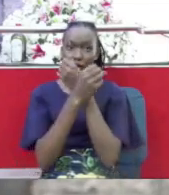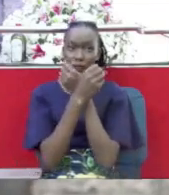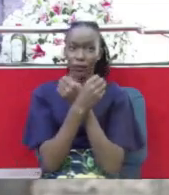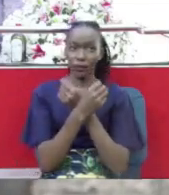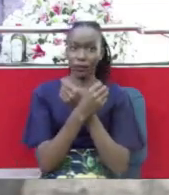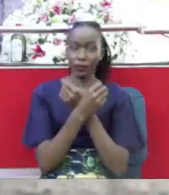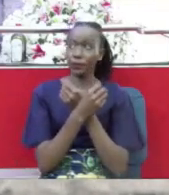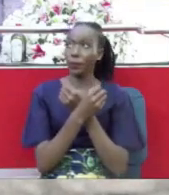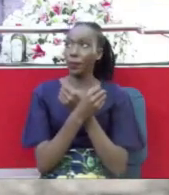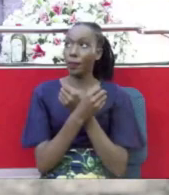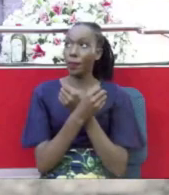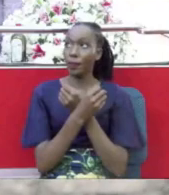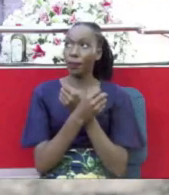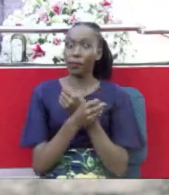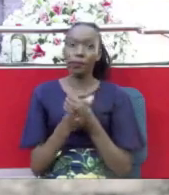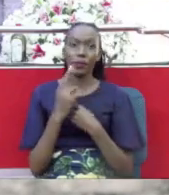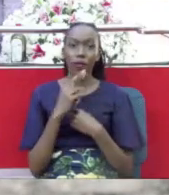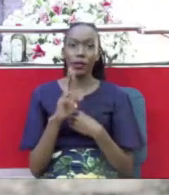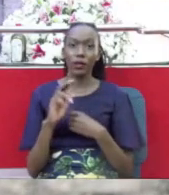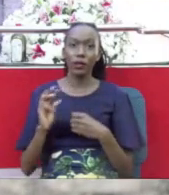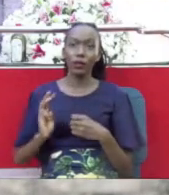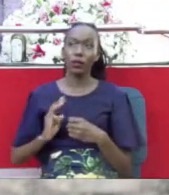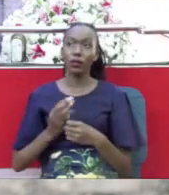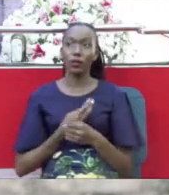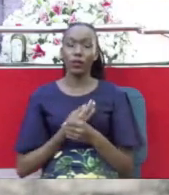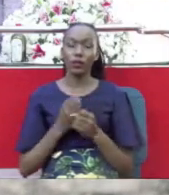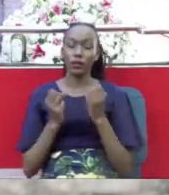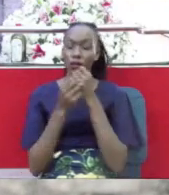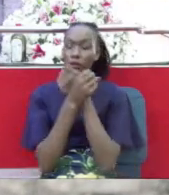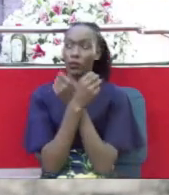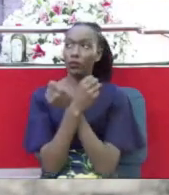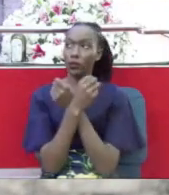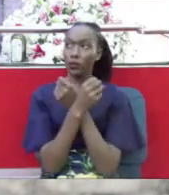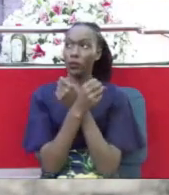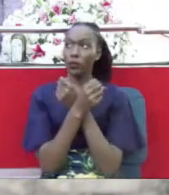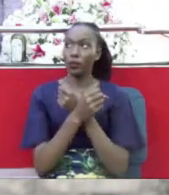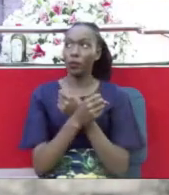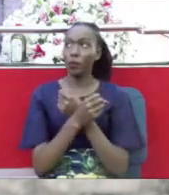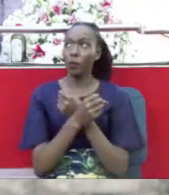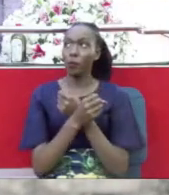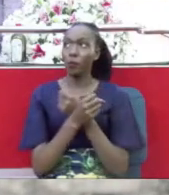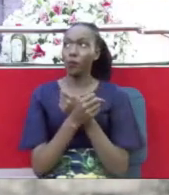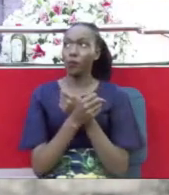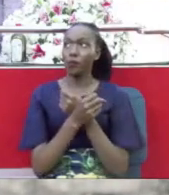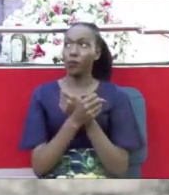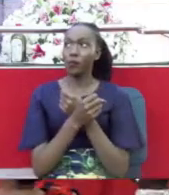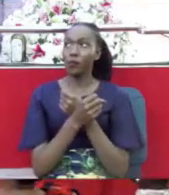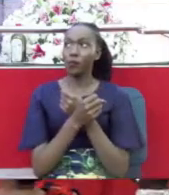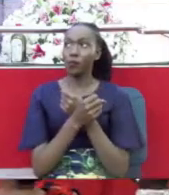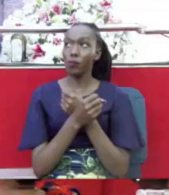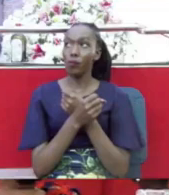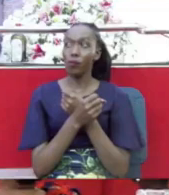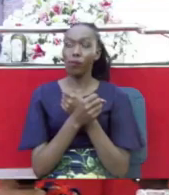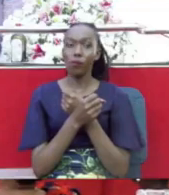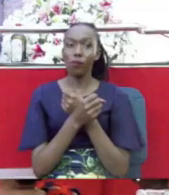kweli? Are we safe if we say shauri yenu to law enforcement and by the way, let me make a public confession. The police in Kenya are now among